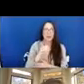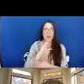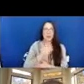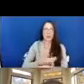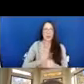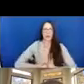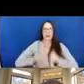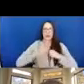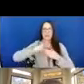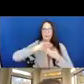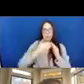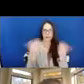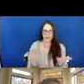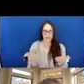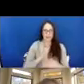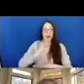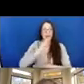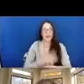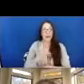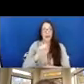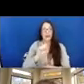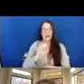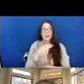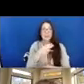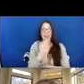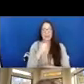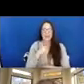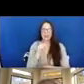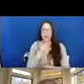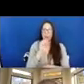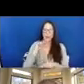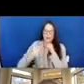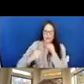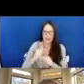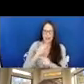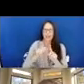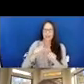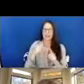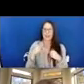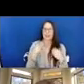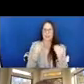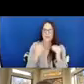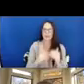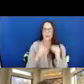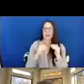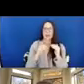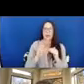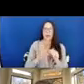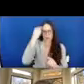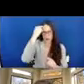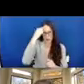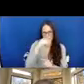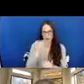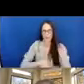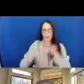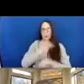Our daughter, Sesha, has a rare genetic condition, which has severely limited her cognitive and motor abilities.